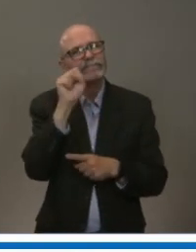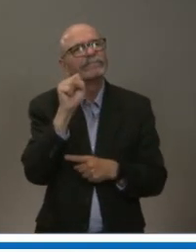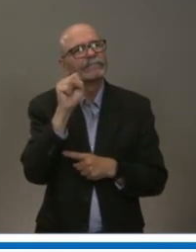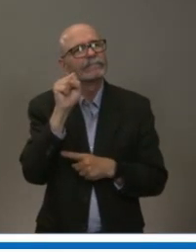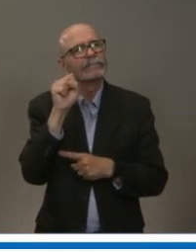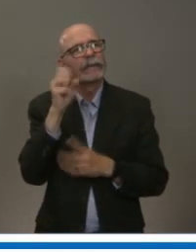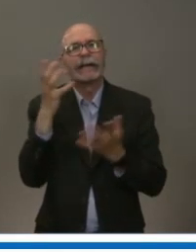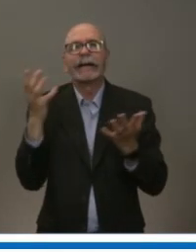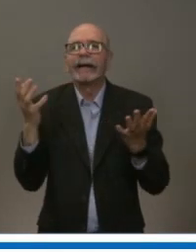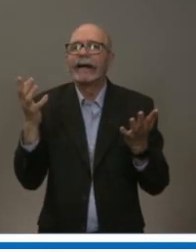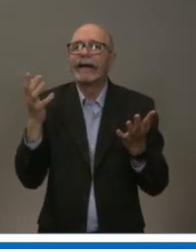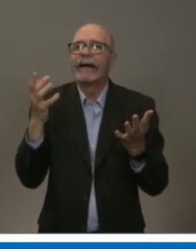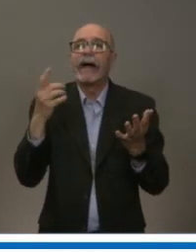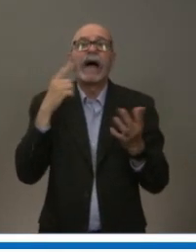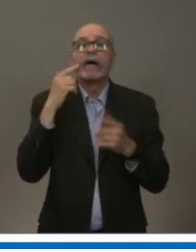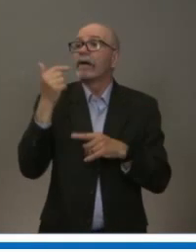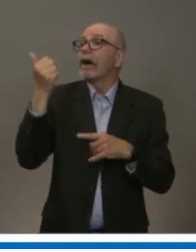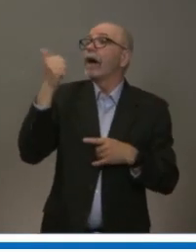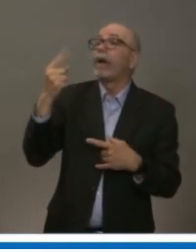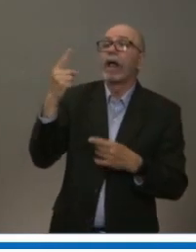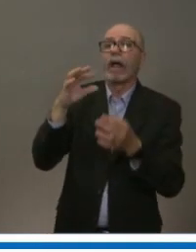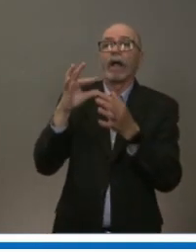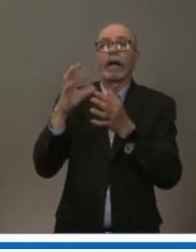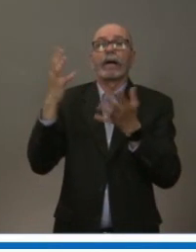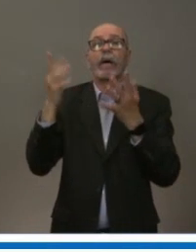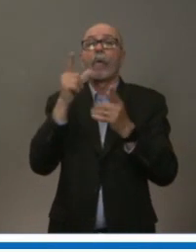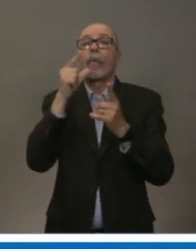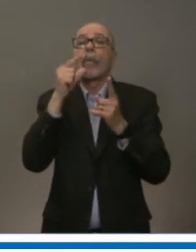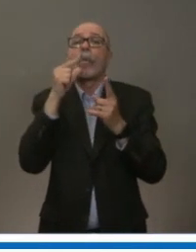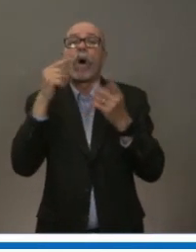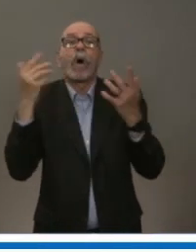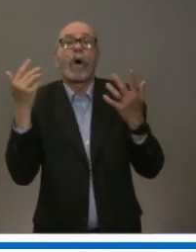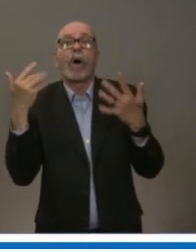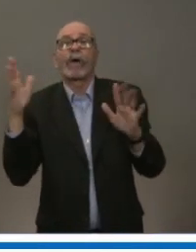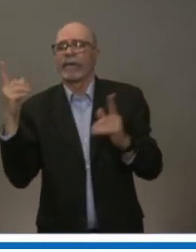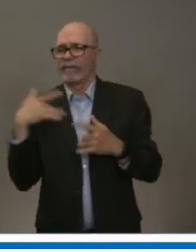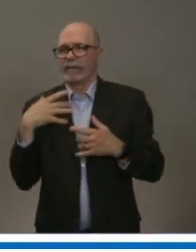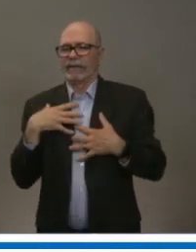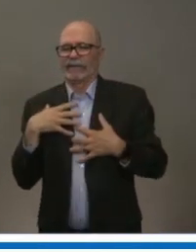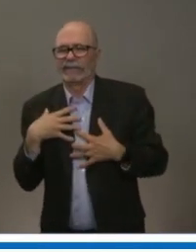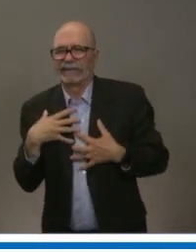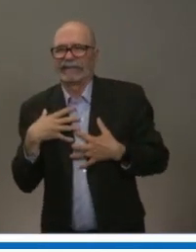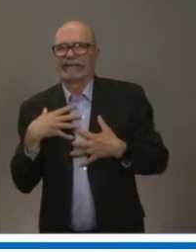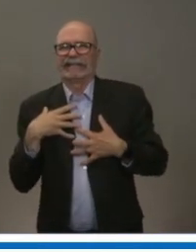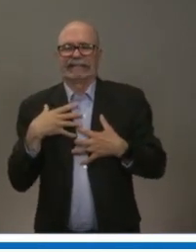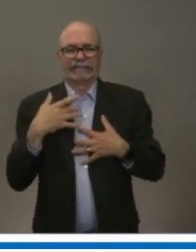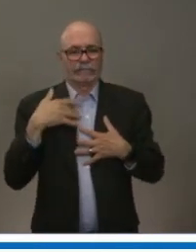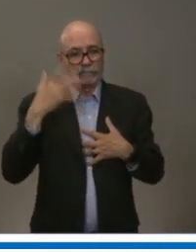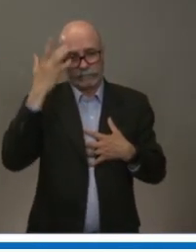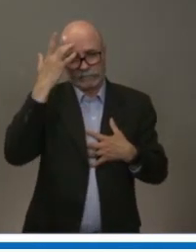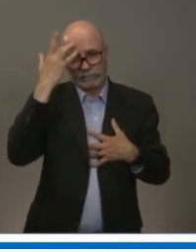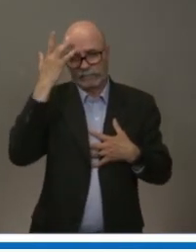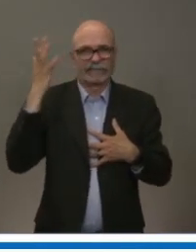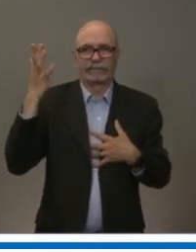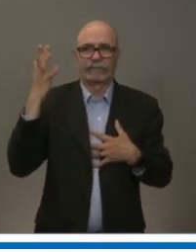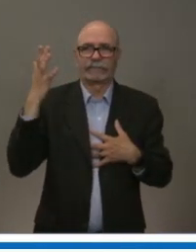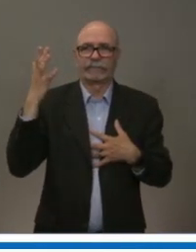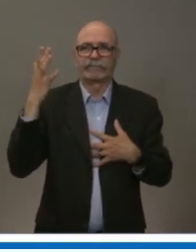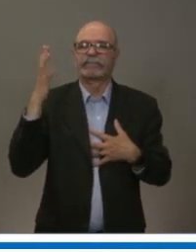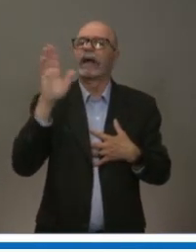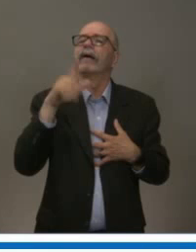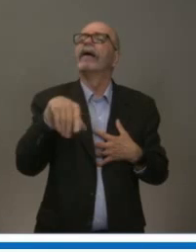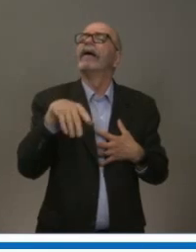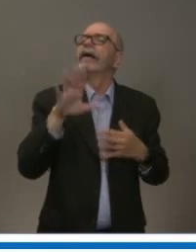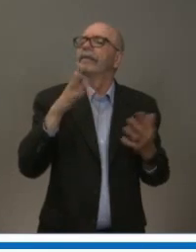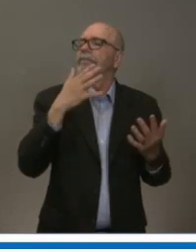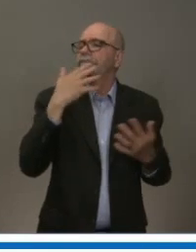that anybody that has suggestions of respiratory illness, that COVID precautions need to be maintained around